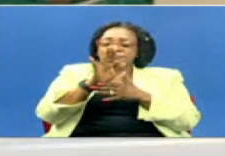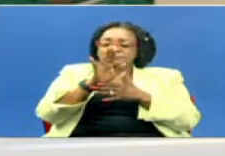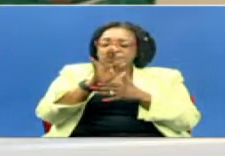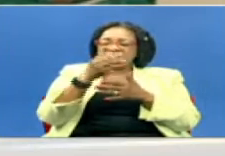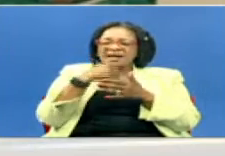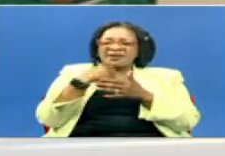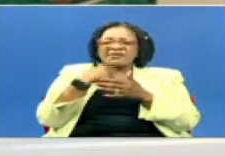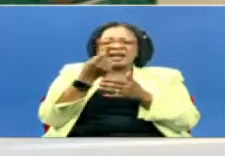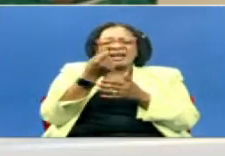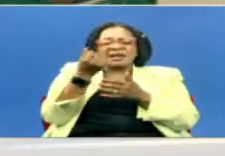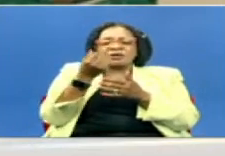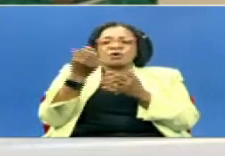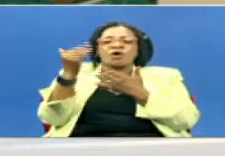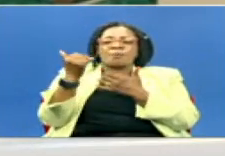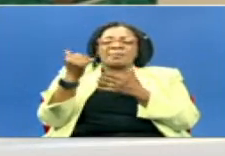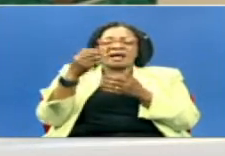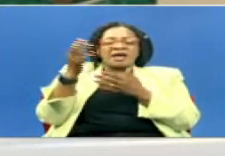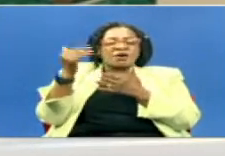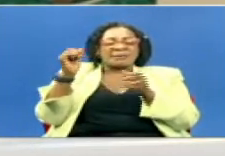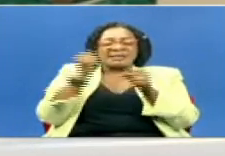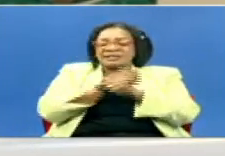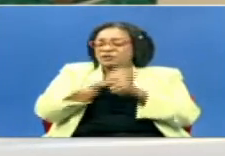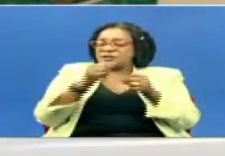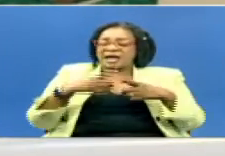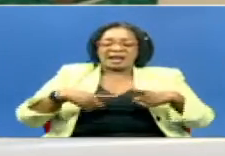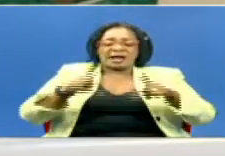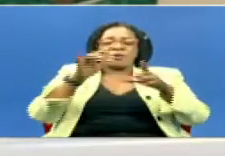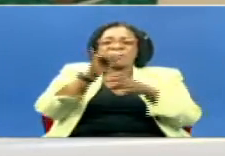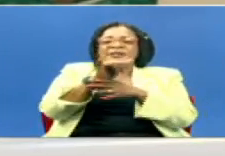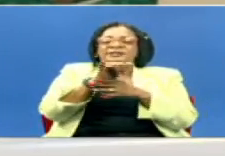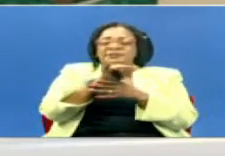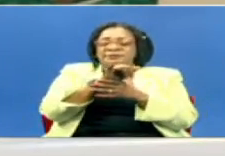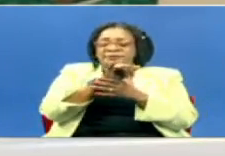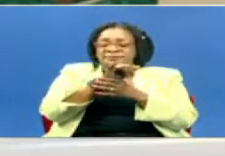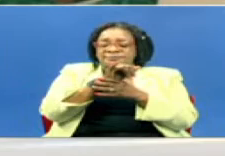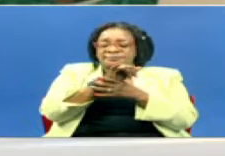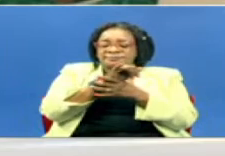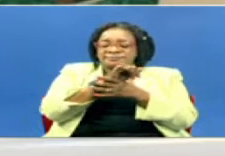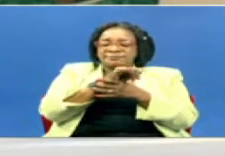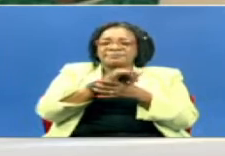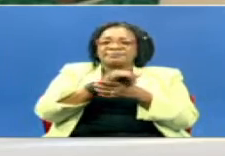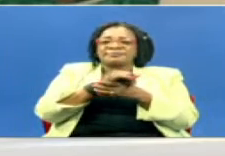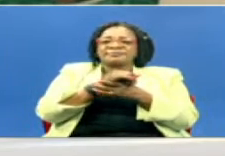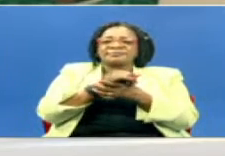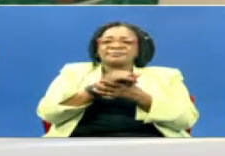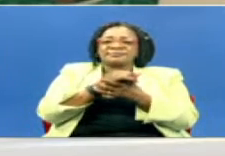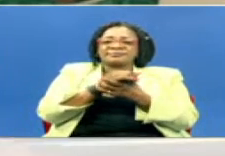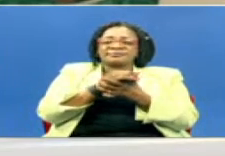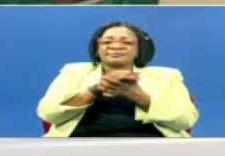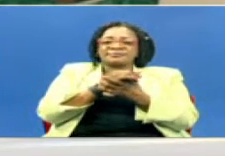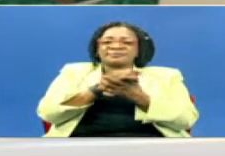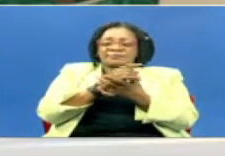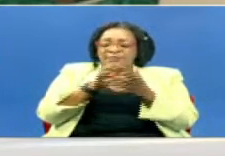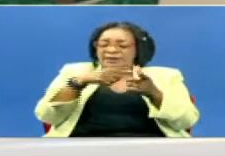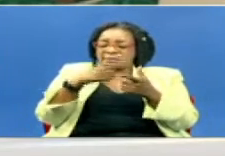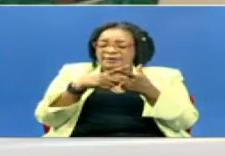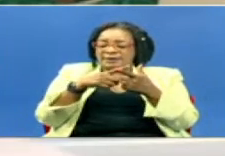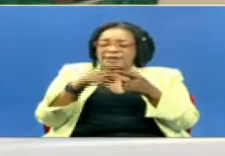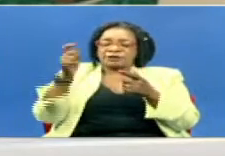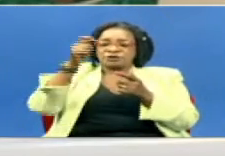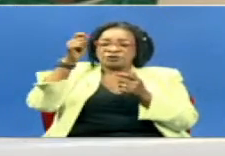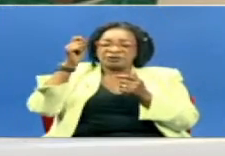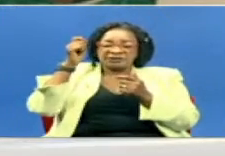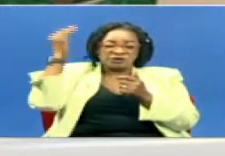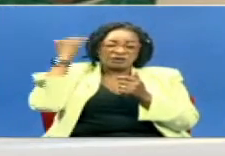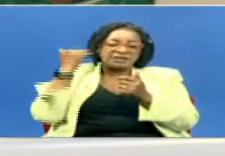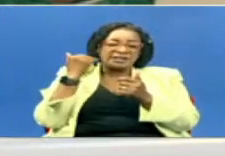hope he doesn't allow state capture of the legislature. The executive, of course, is the executive. And then now the judiciary.